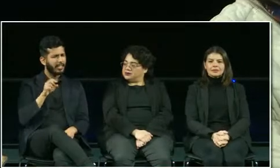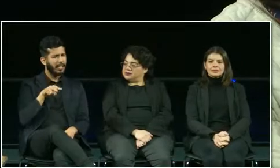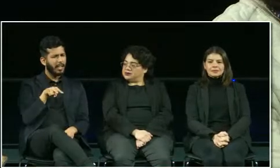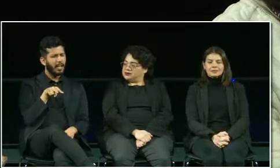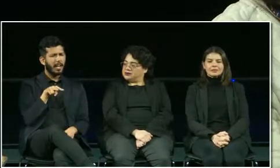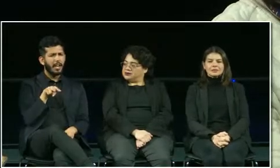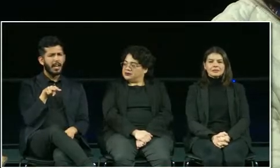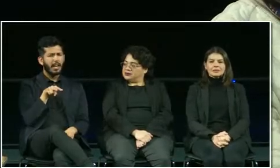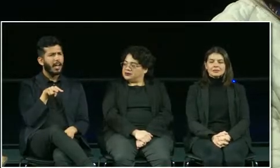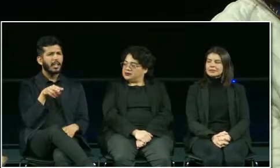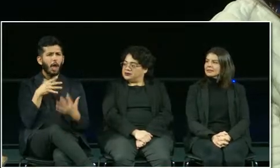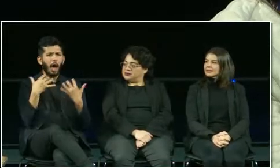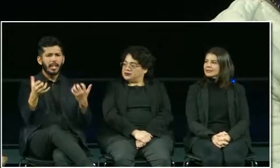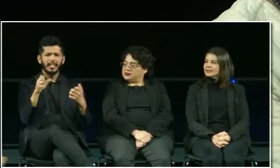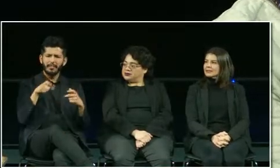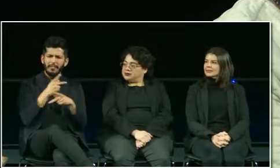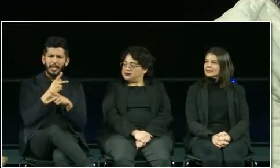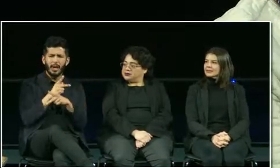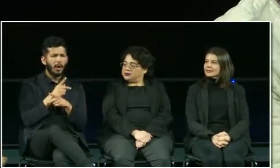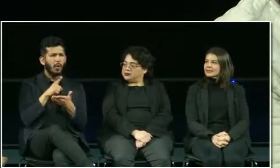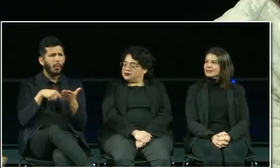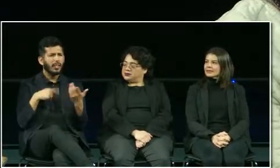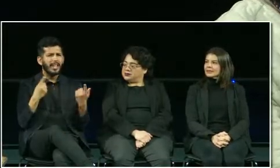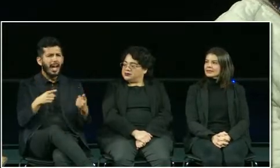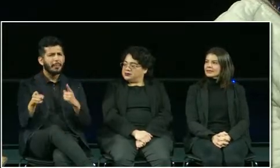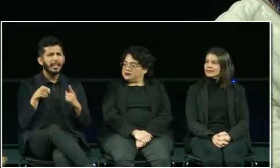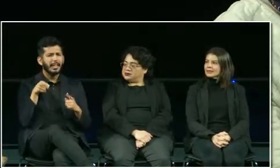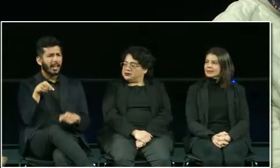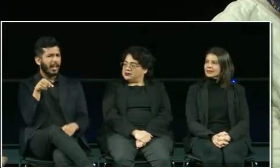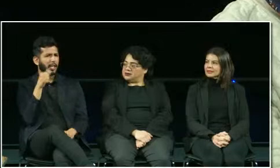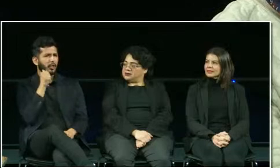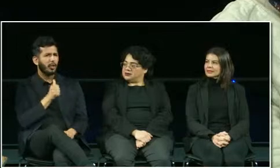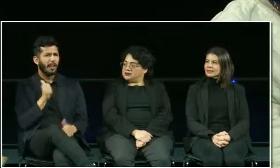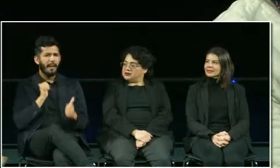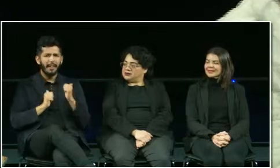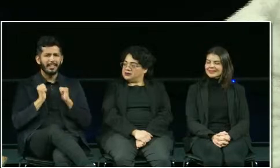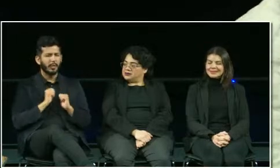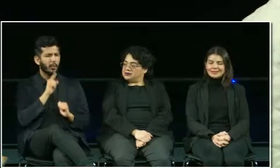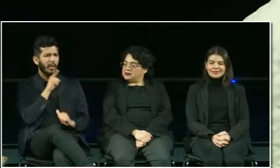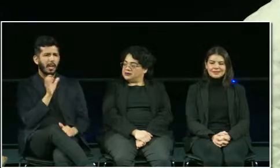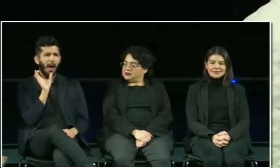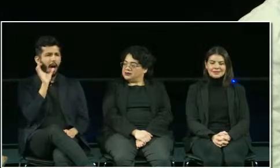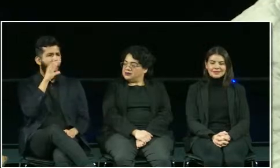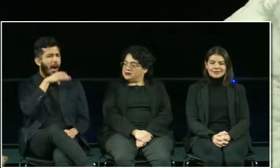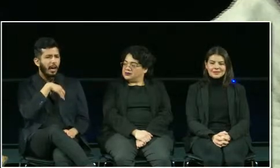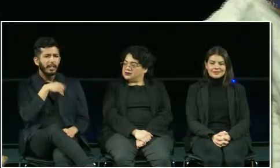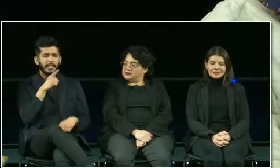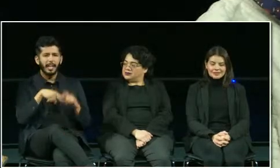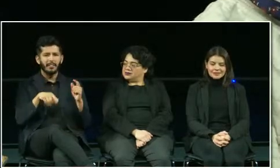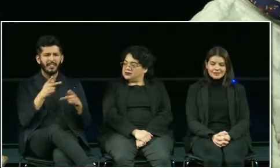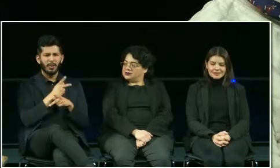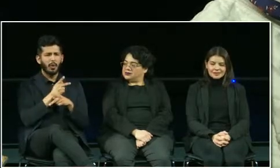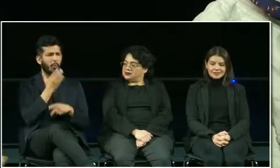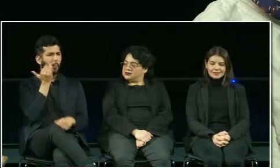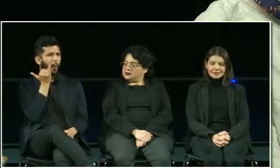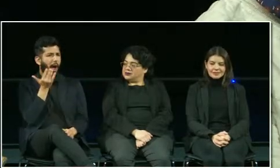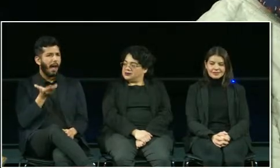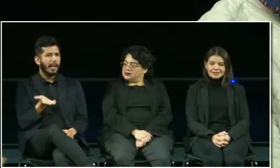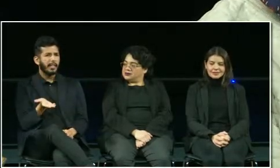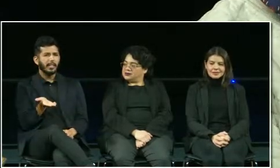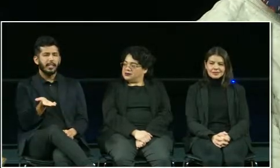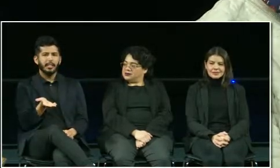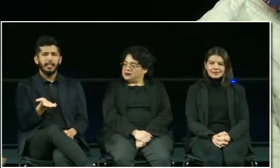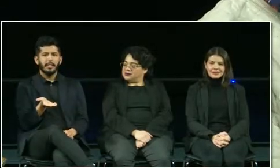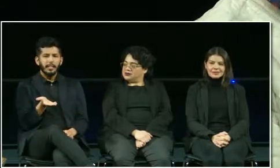the heck is going on. And she's acting very odd, and we just cannot figure out why. And